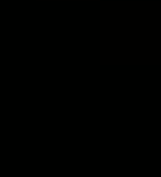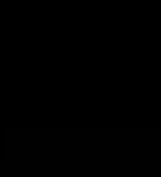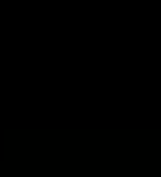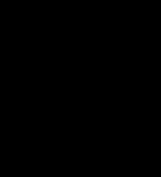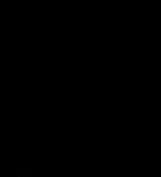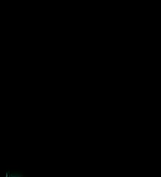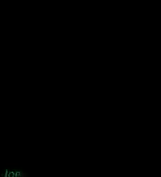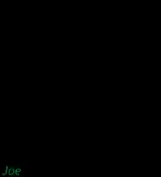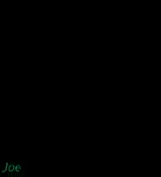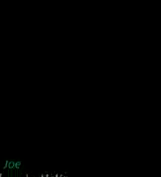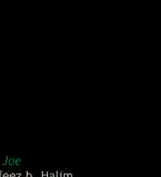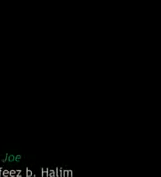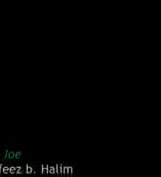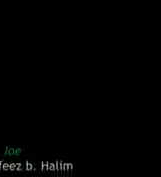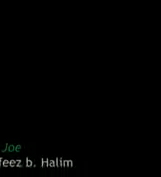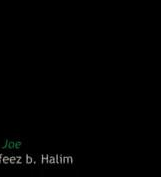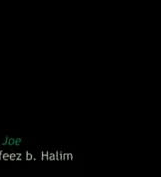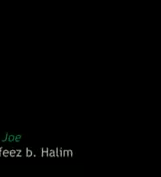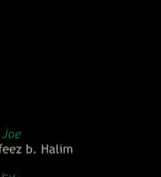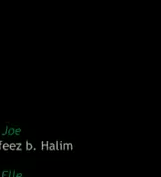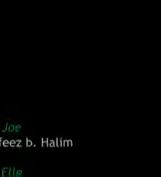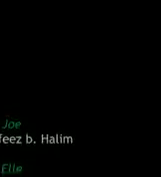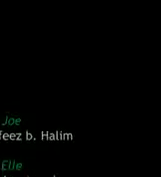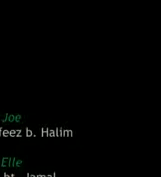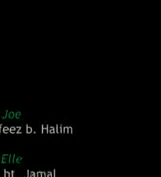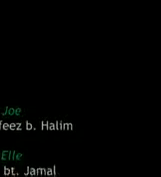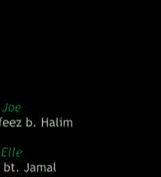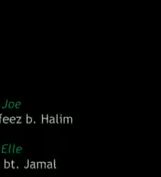where electrons come back again.